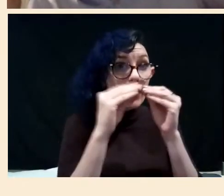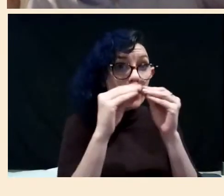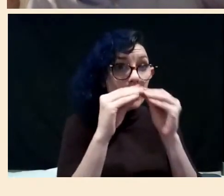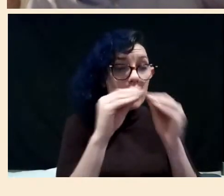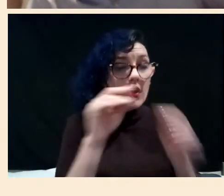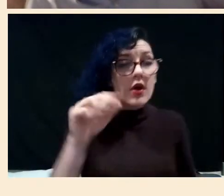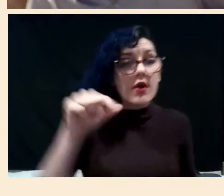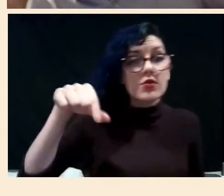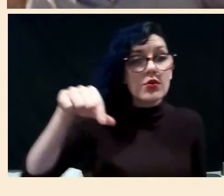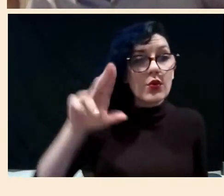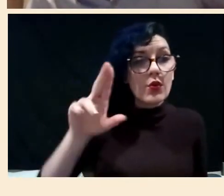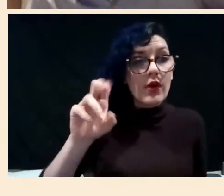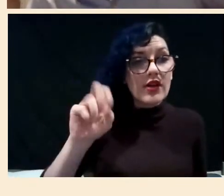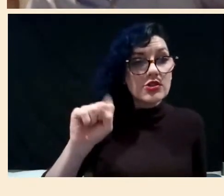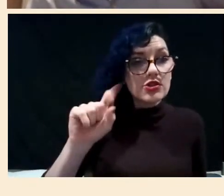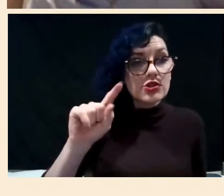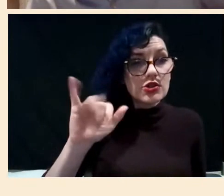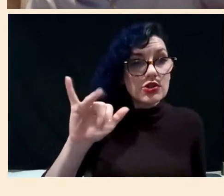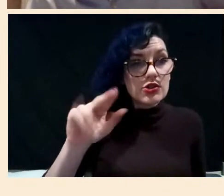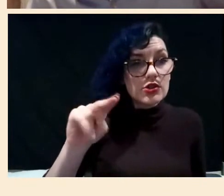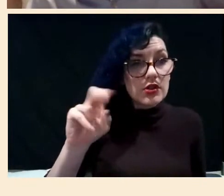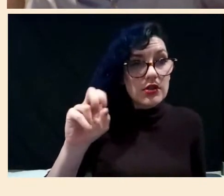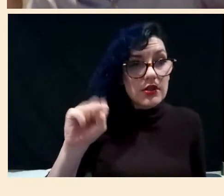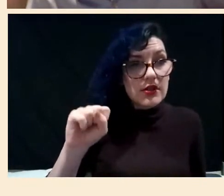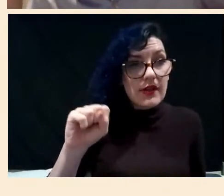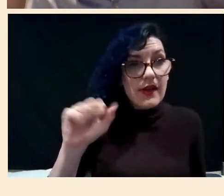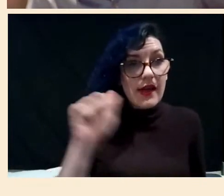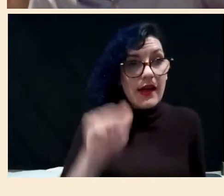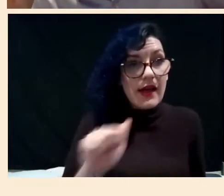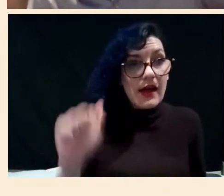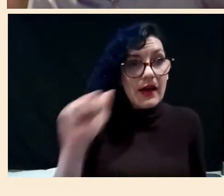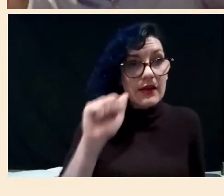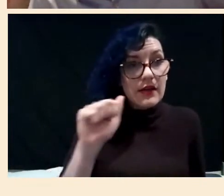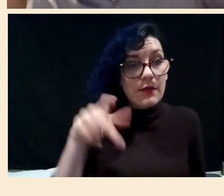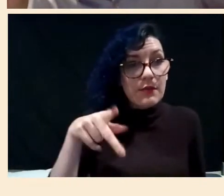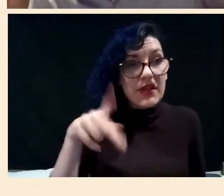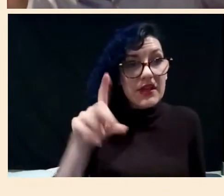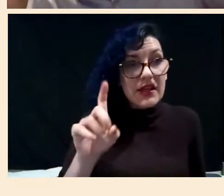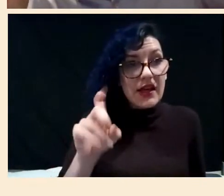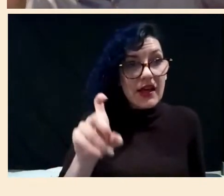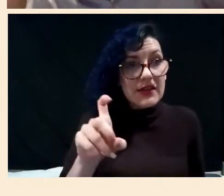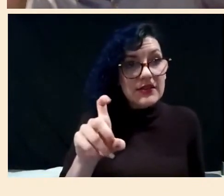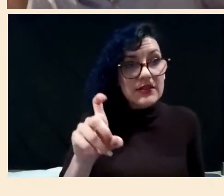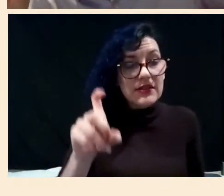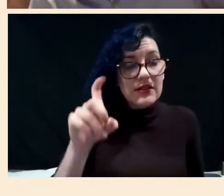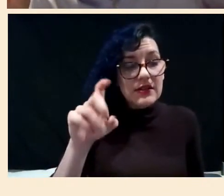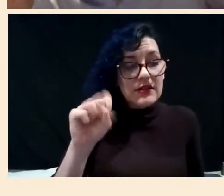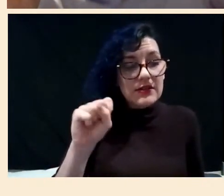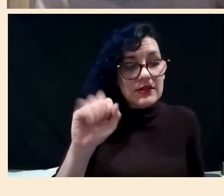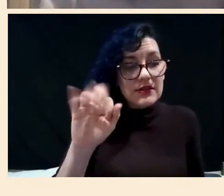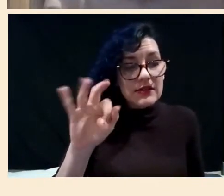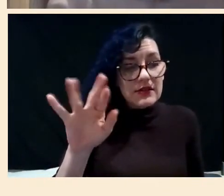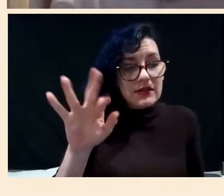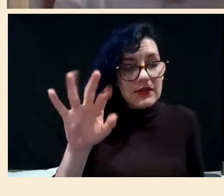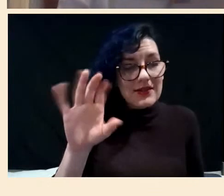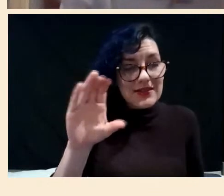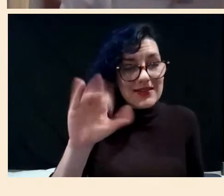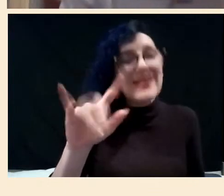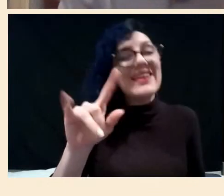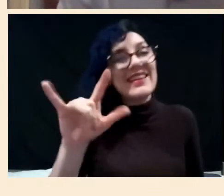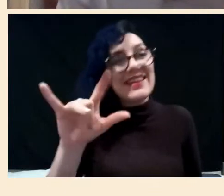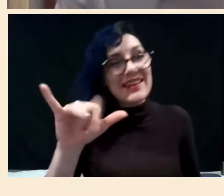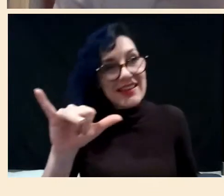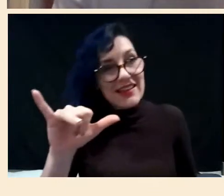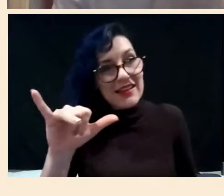questions@pdxcityclub.org or post it to Facebook City Club using, again, hashtag #VoteOR2020. But we're going to take a moment now